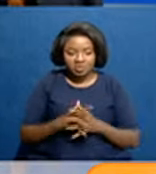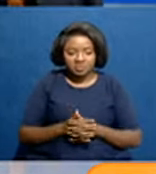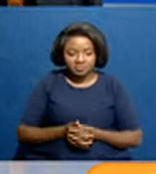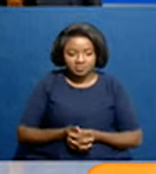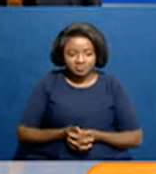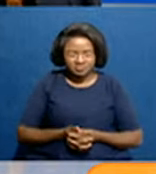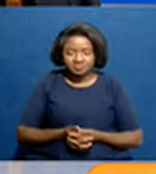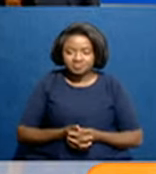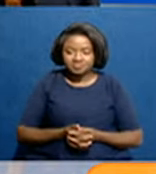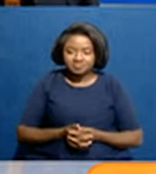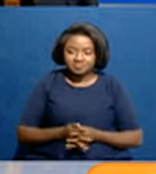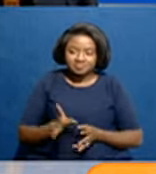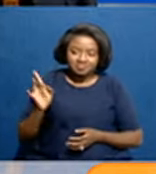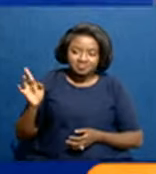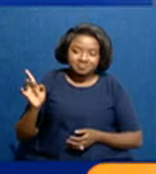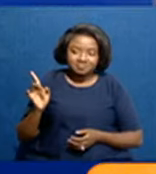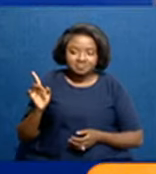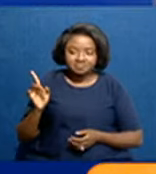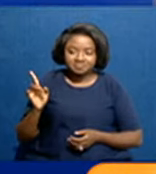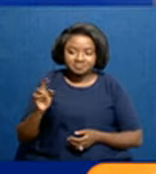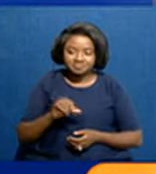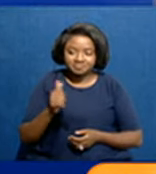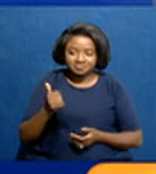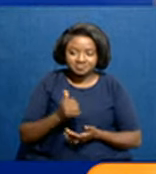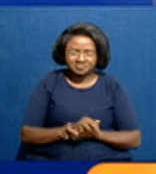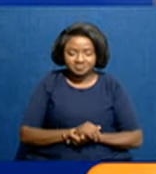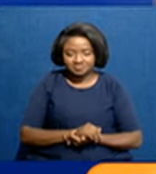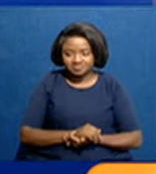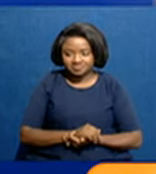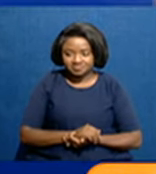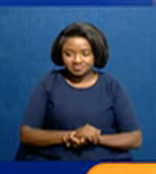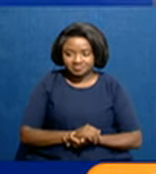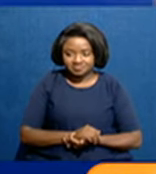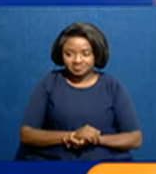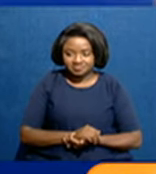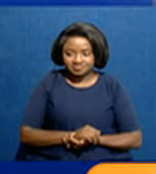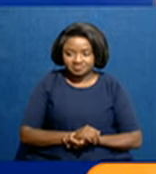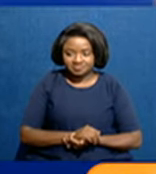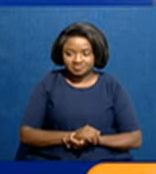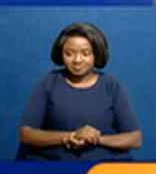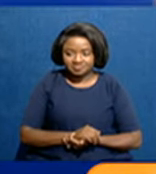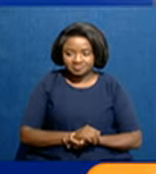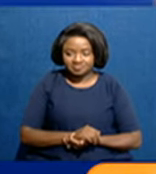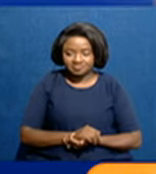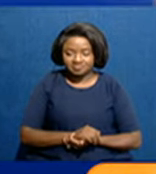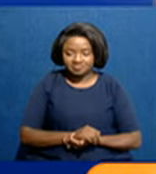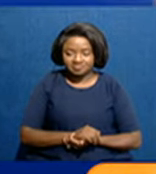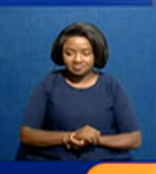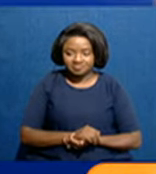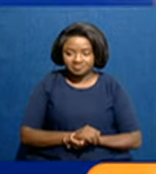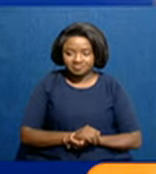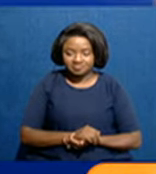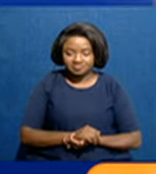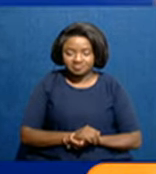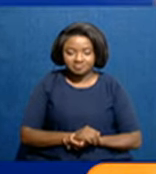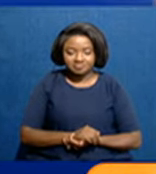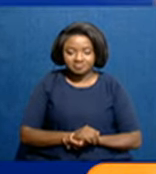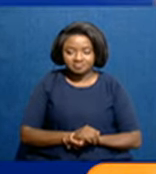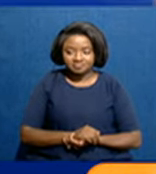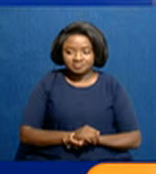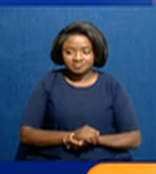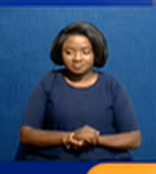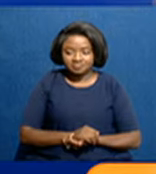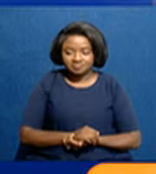says, something is not clear. Is this levy about housing or slum upgrade? The government